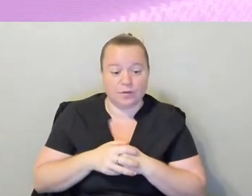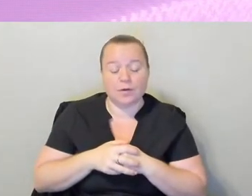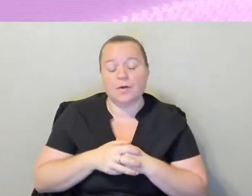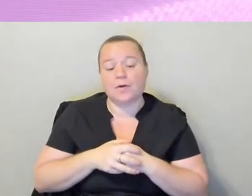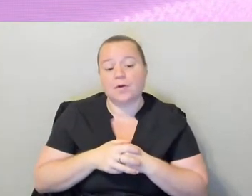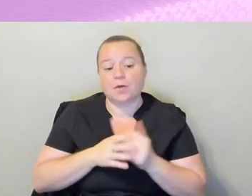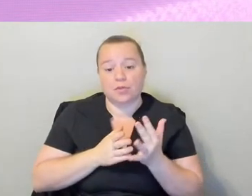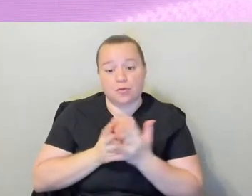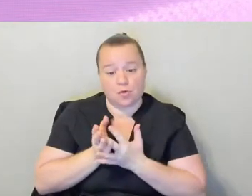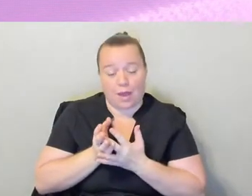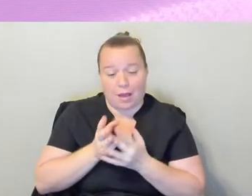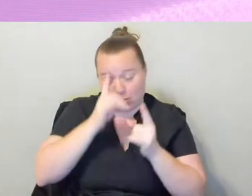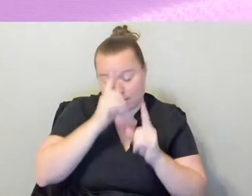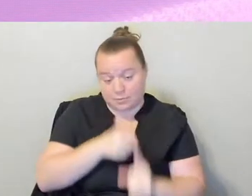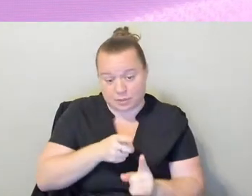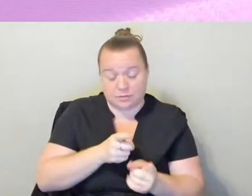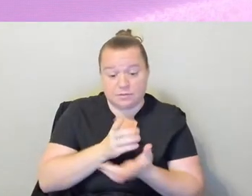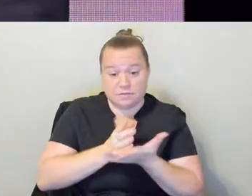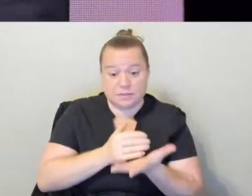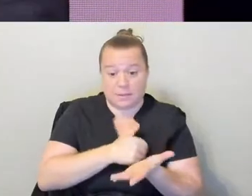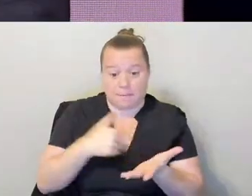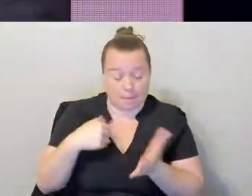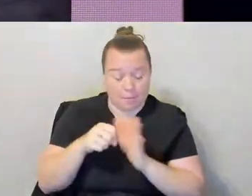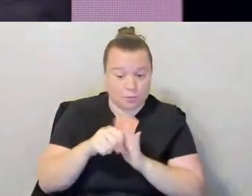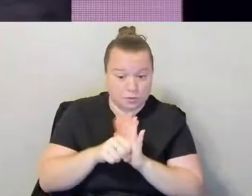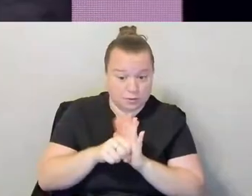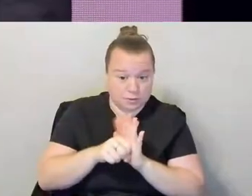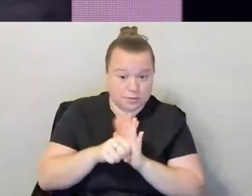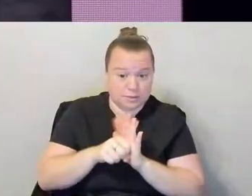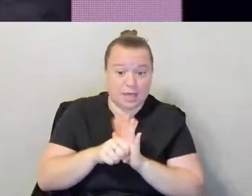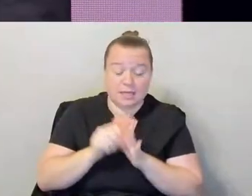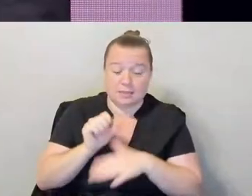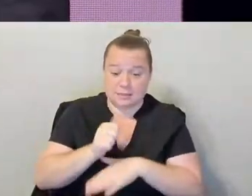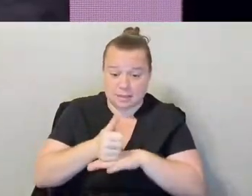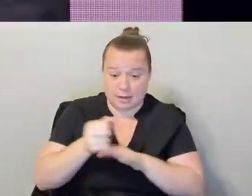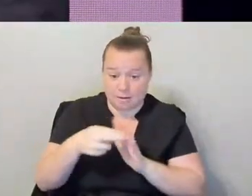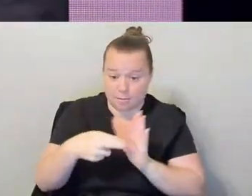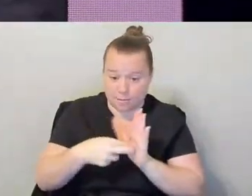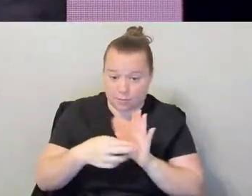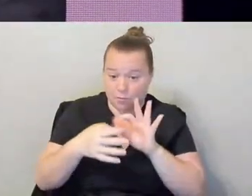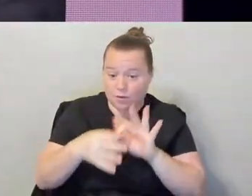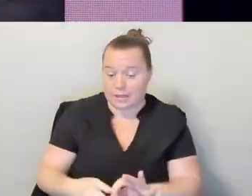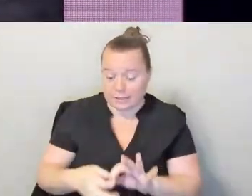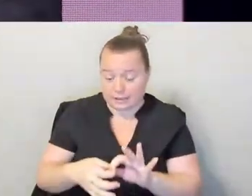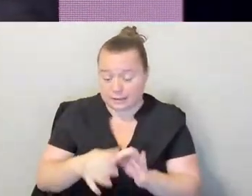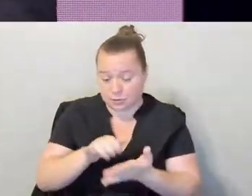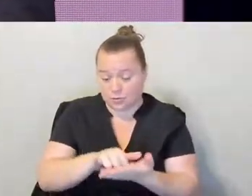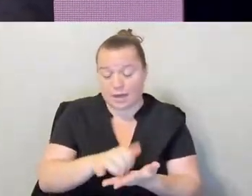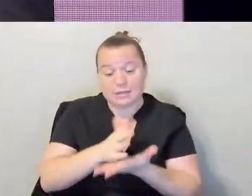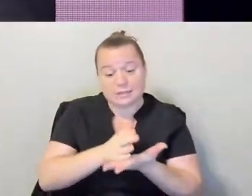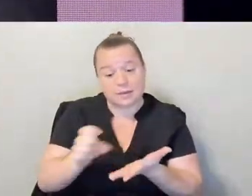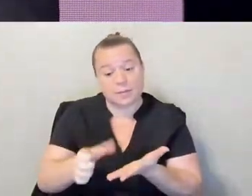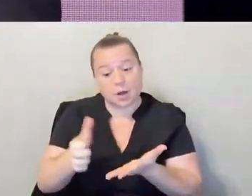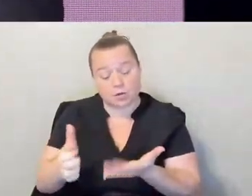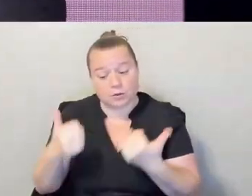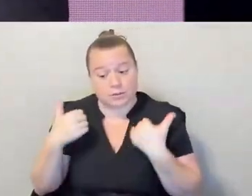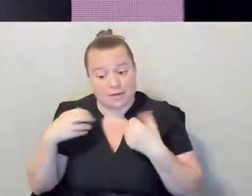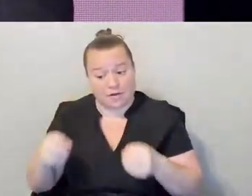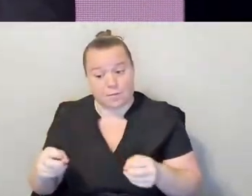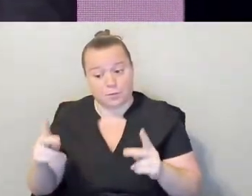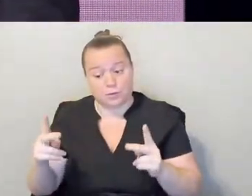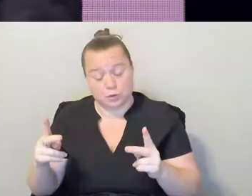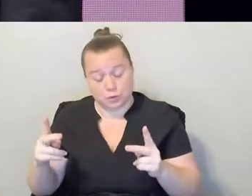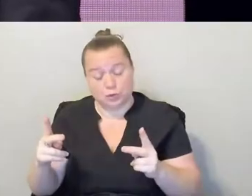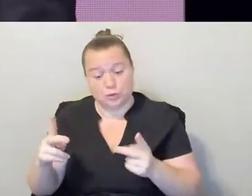RRF. Some of the member states have actually put measures directly related to that. Some others still have the opportunity in the